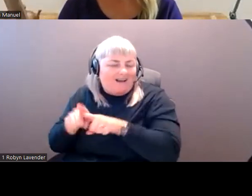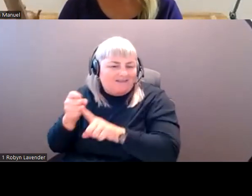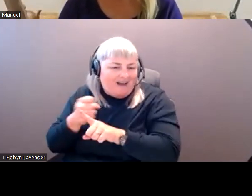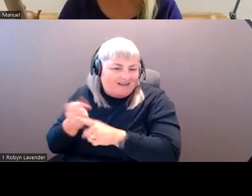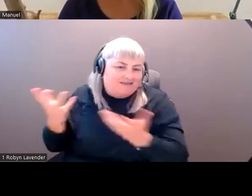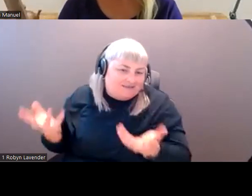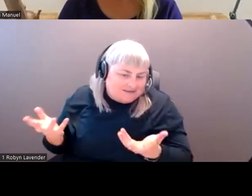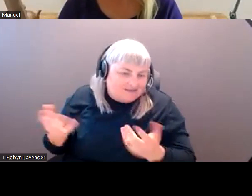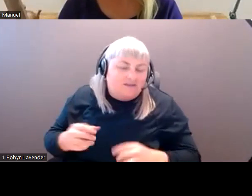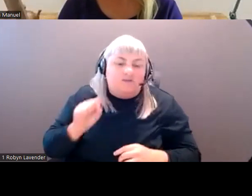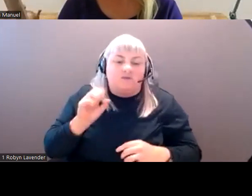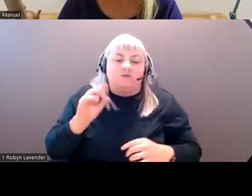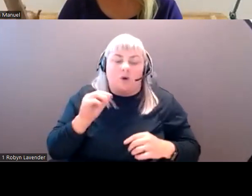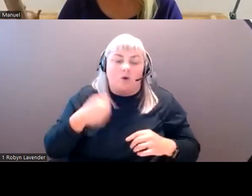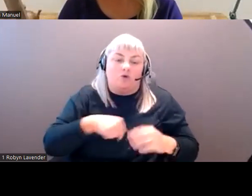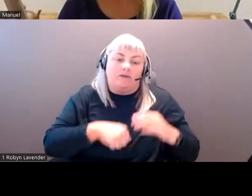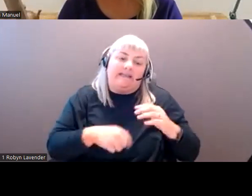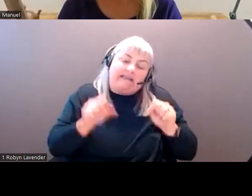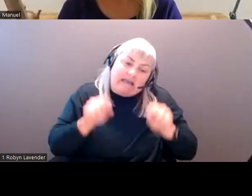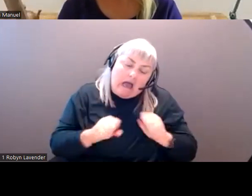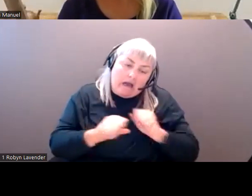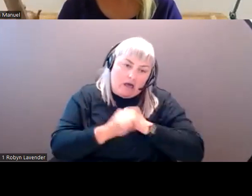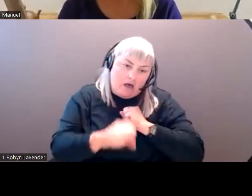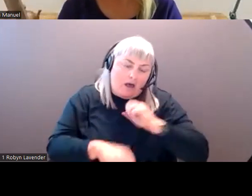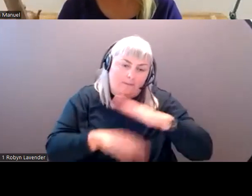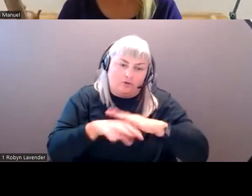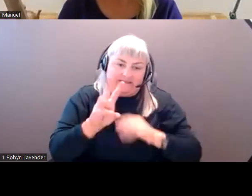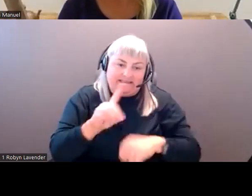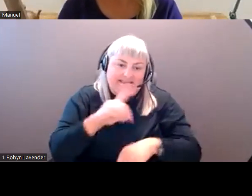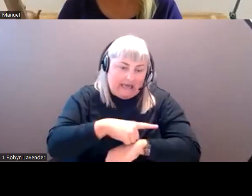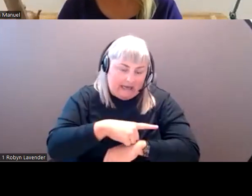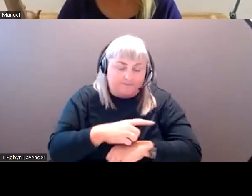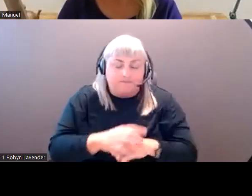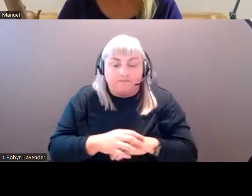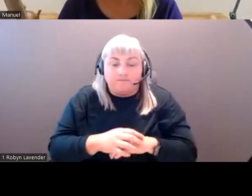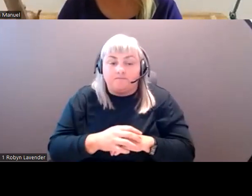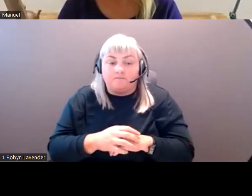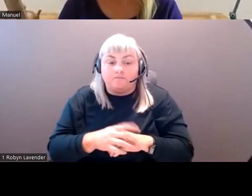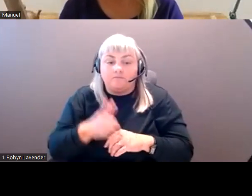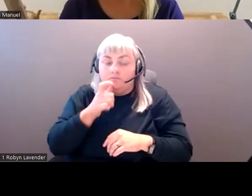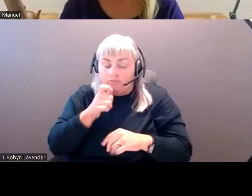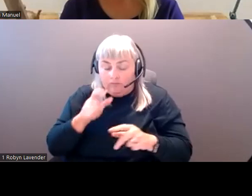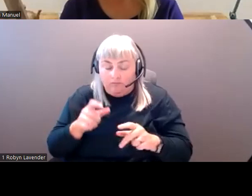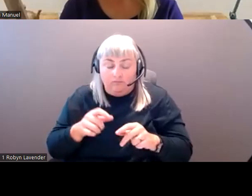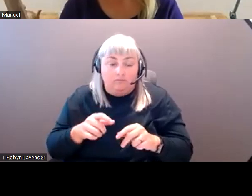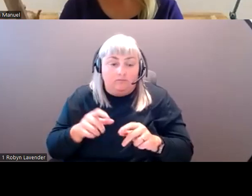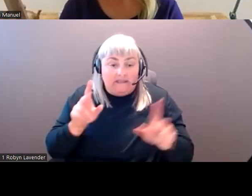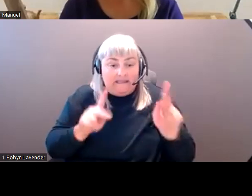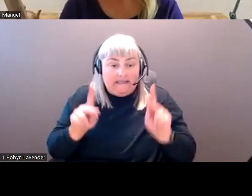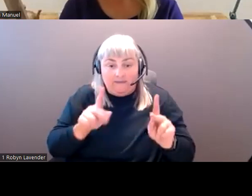stay in this space. The space does have to allow for individuals who are not being actively sought.